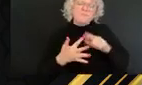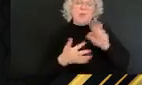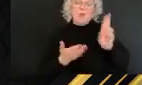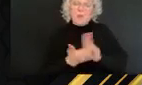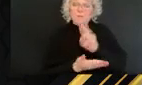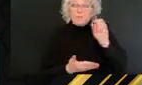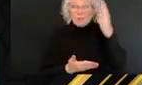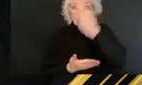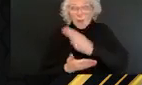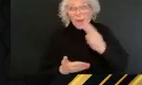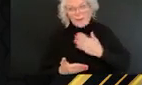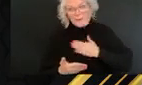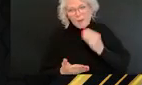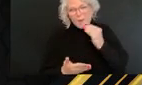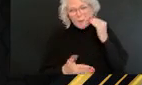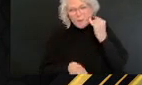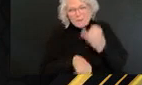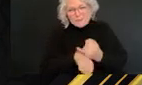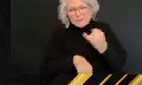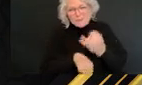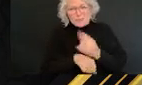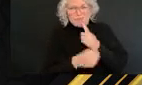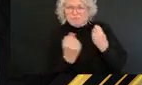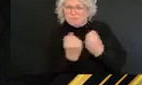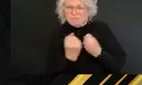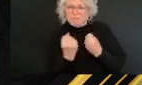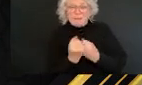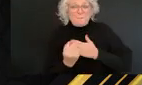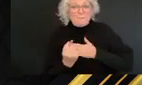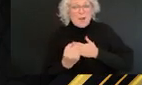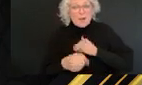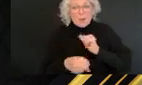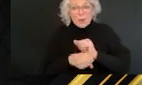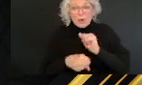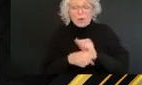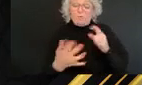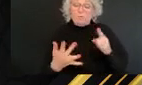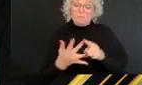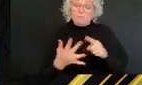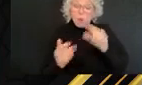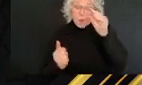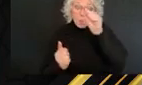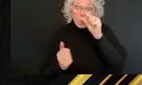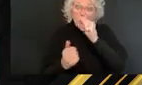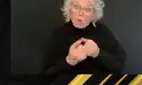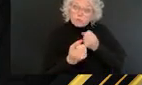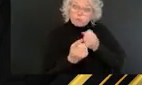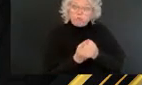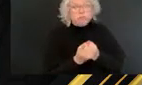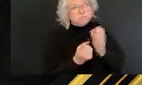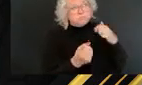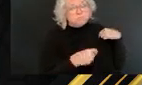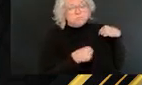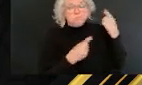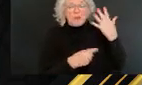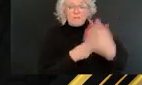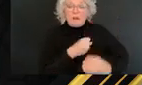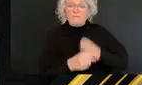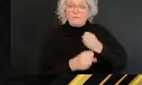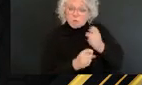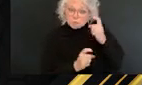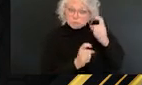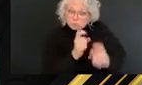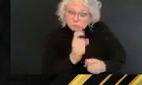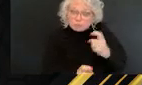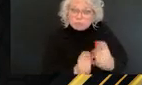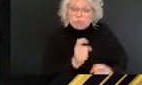home institution, has provided a lot of in-kind support for my work over the years. Google has stepped in about 5 years ago. They